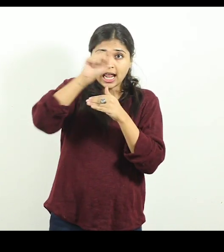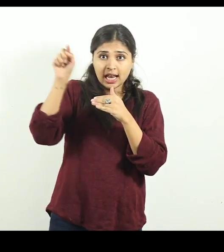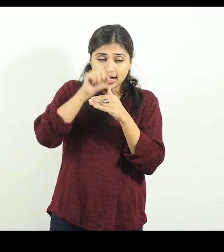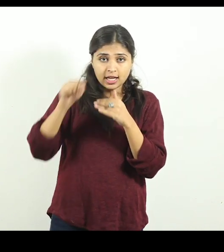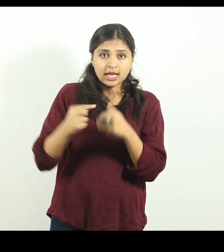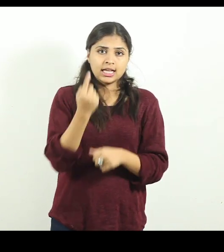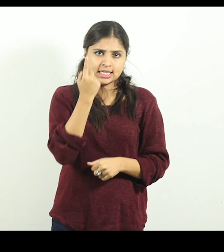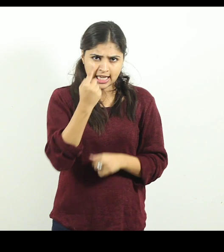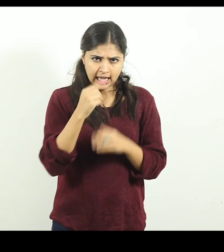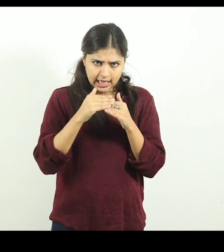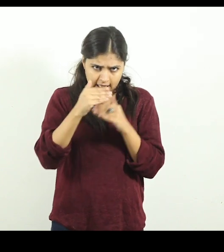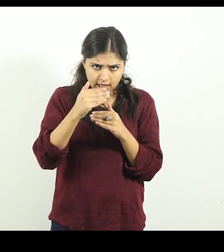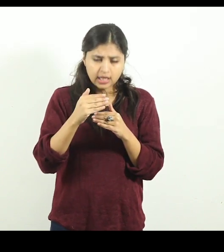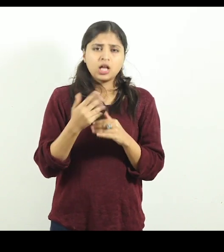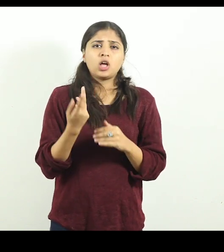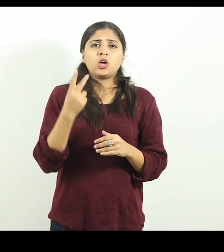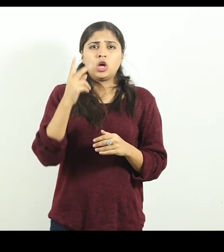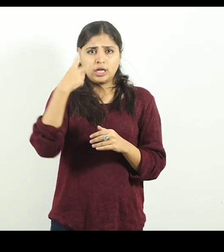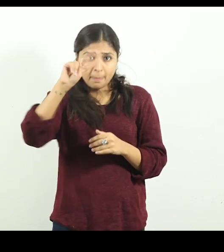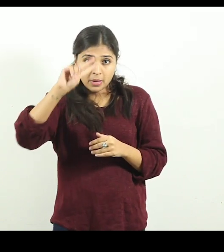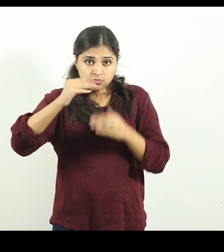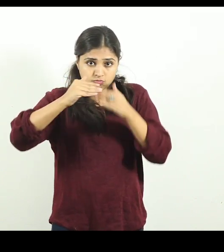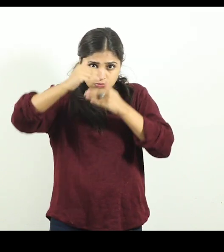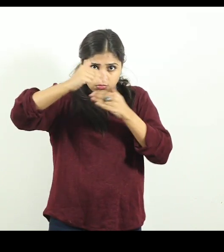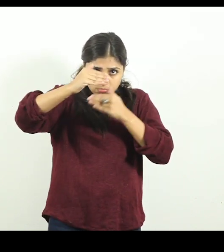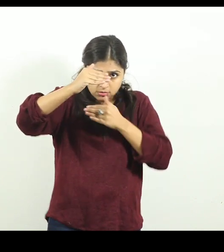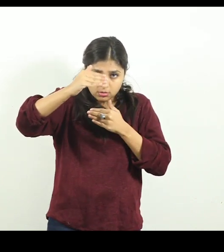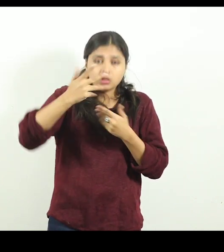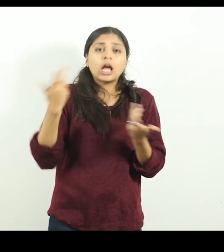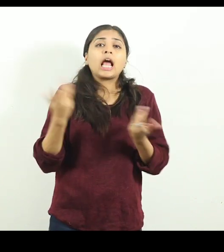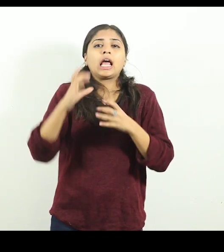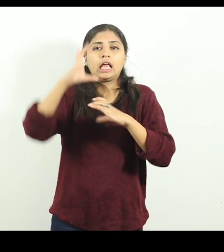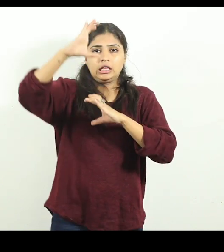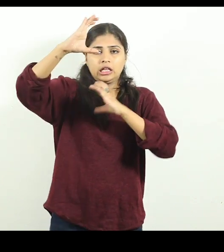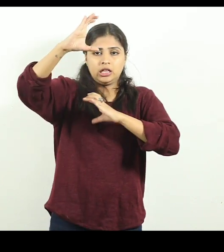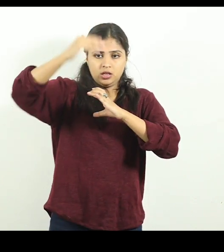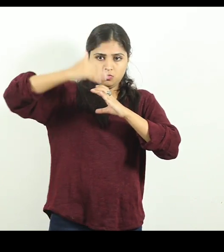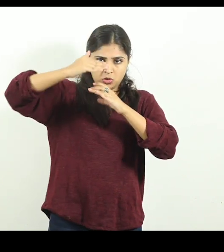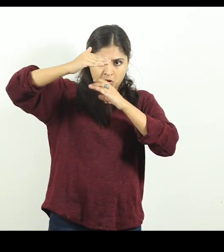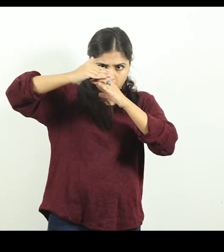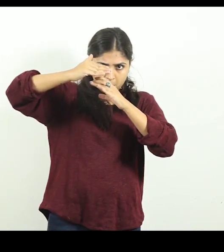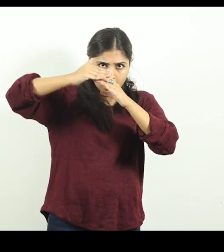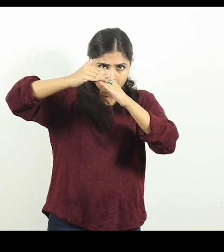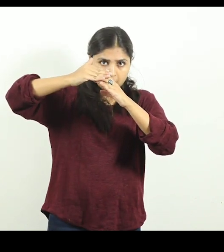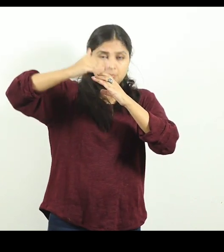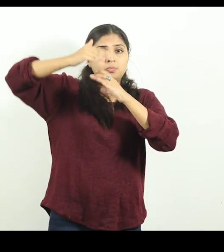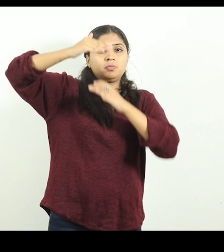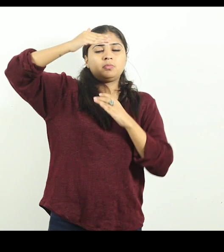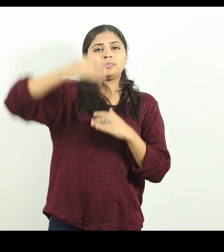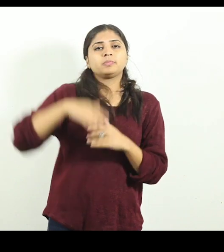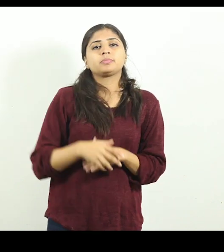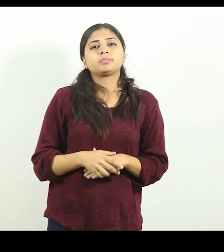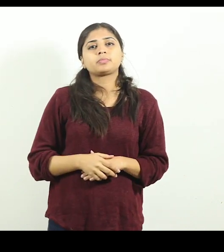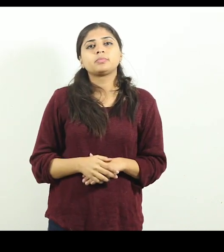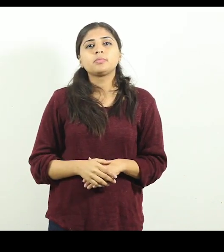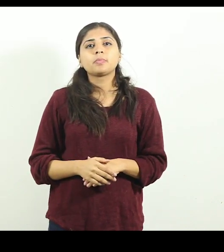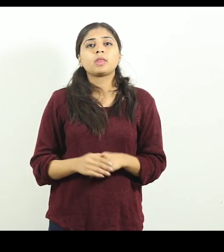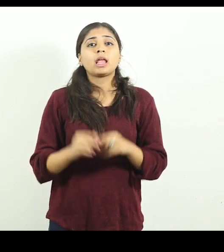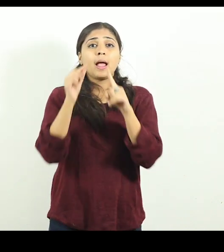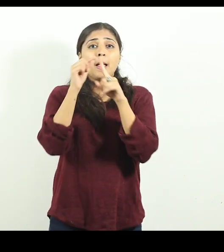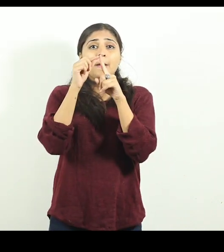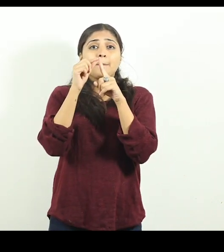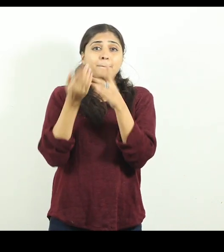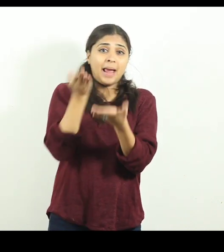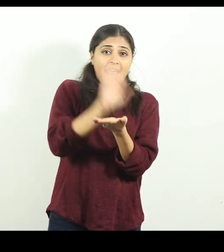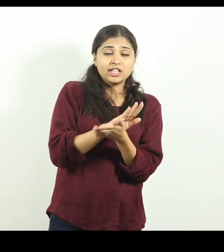space, double space, triple space, etc. Page break indicates that the maximum number of lines have